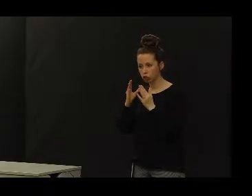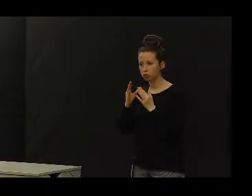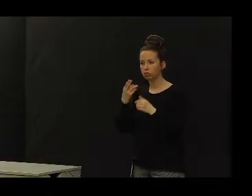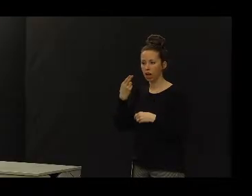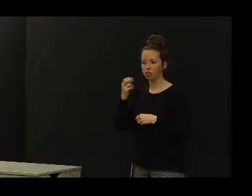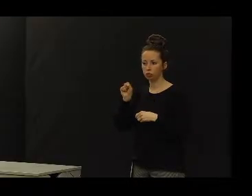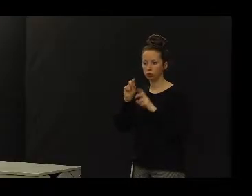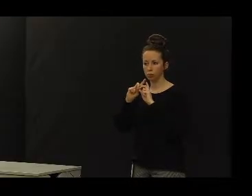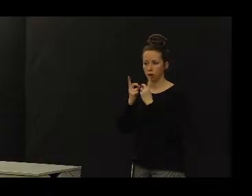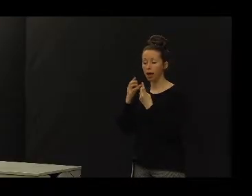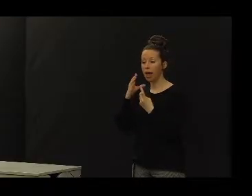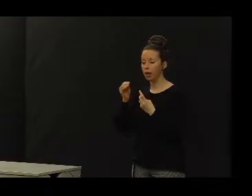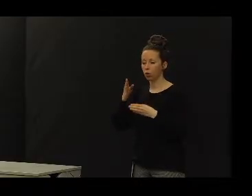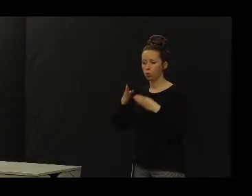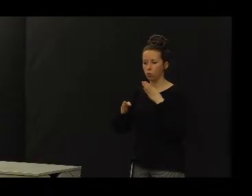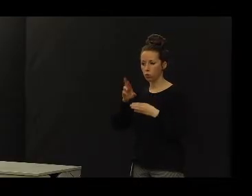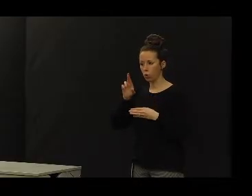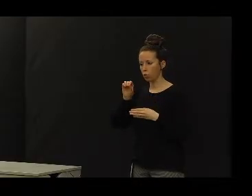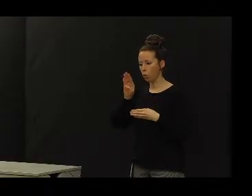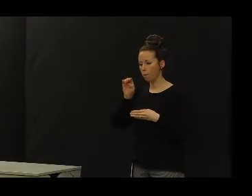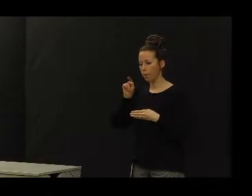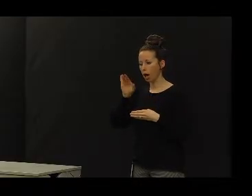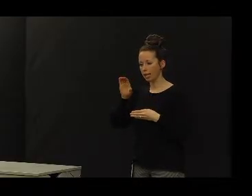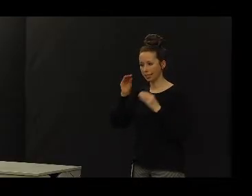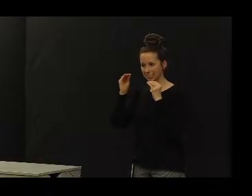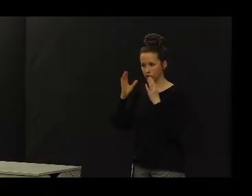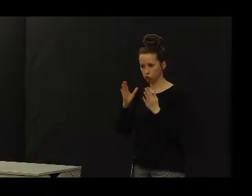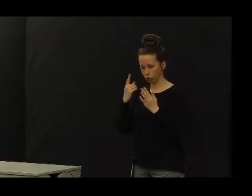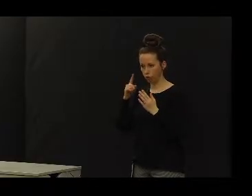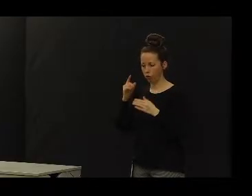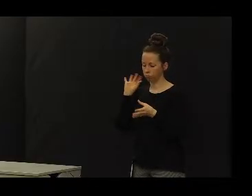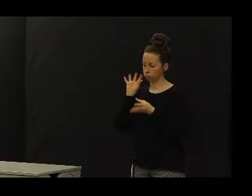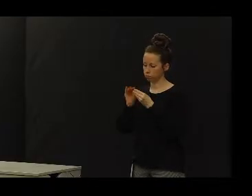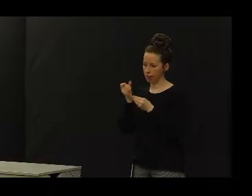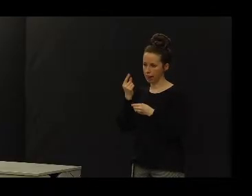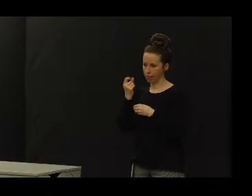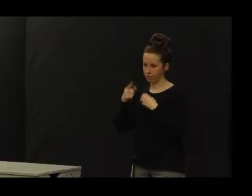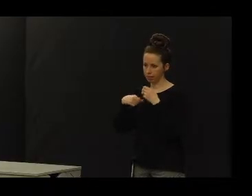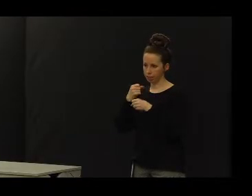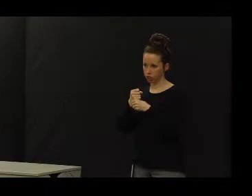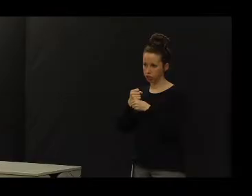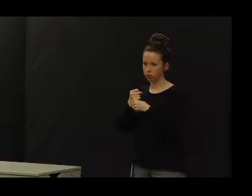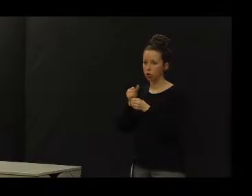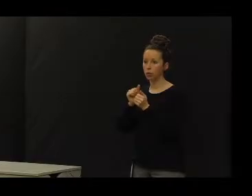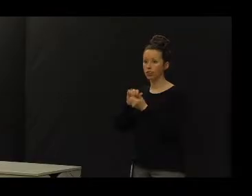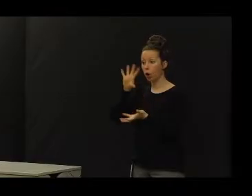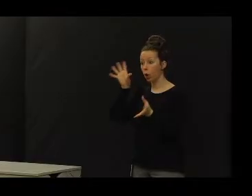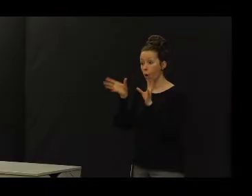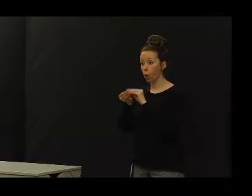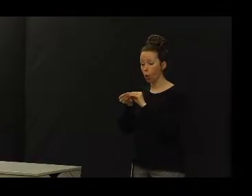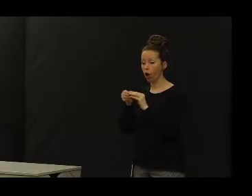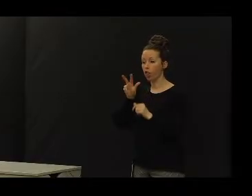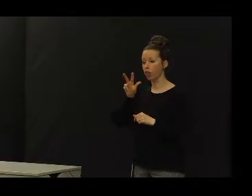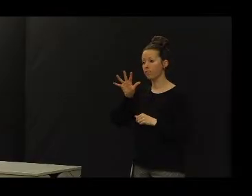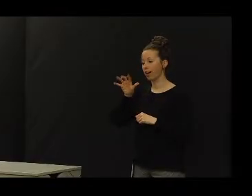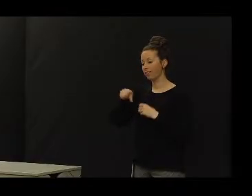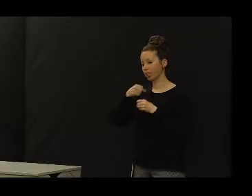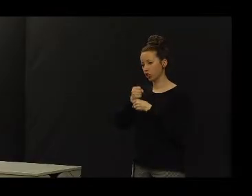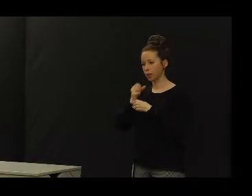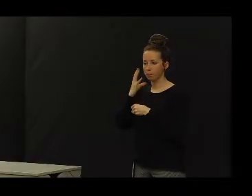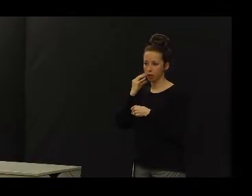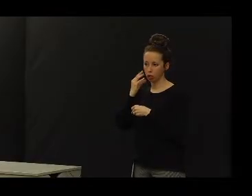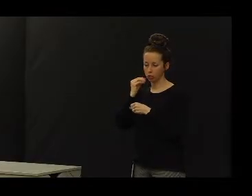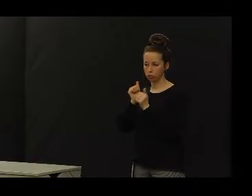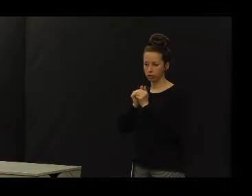as well as robotics instructor for 11 years, with a combined total of 35 years of experience in